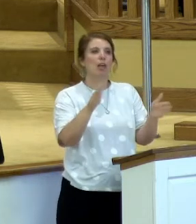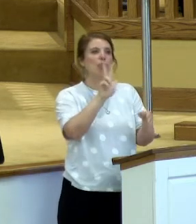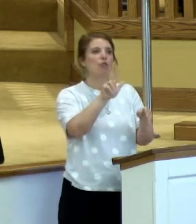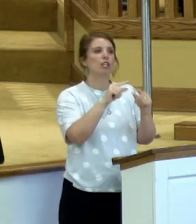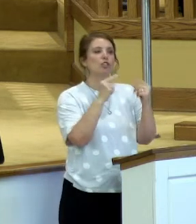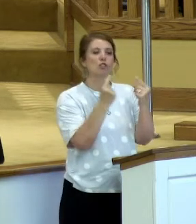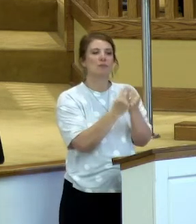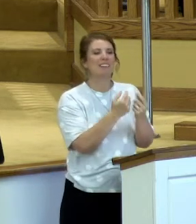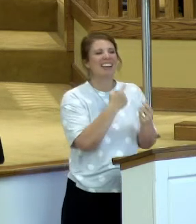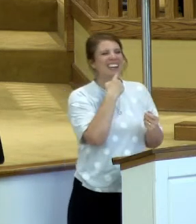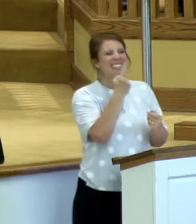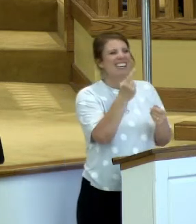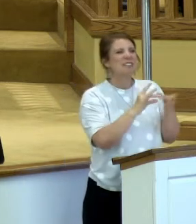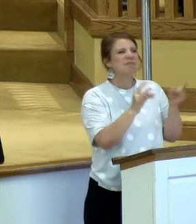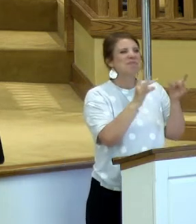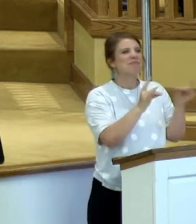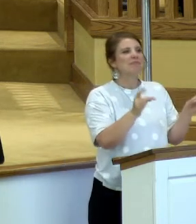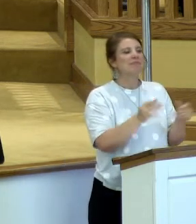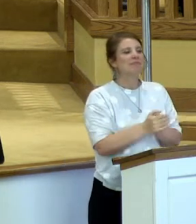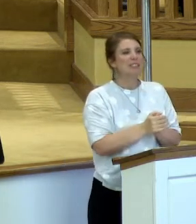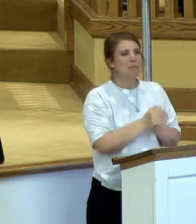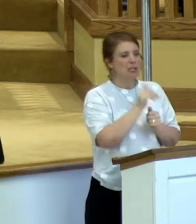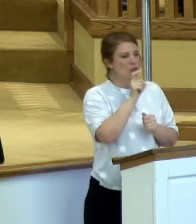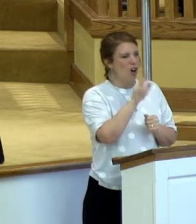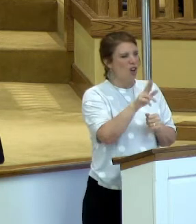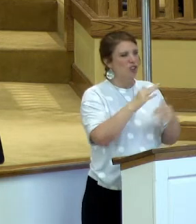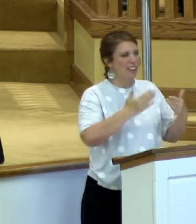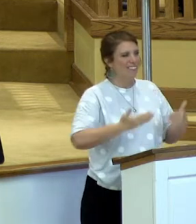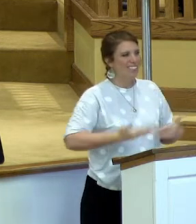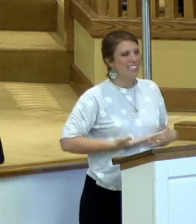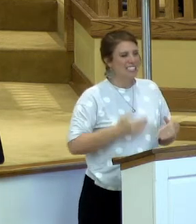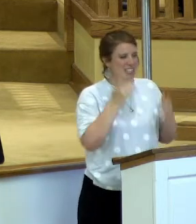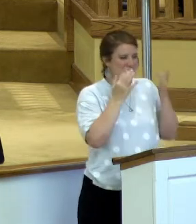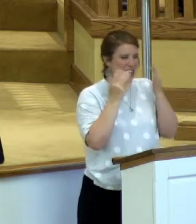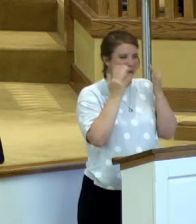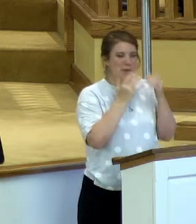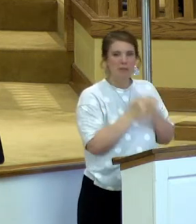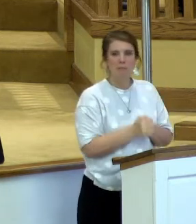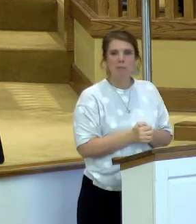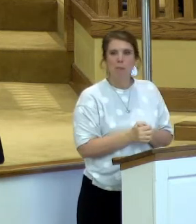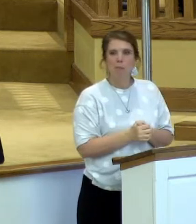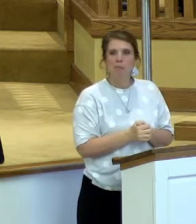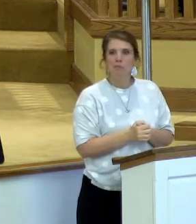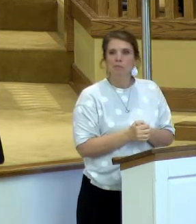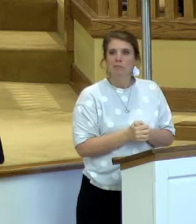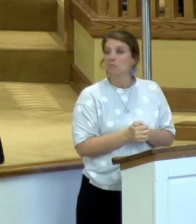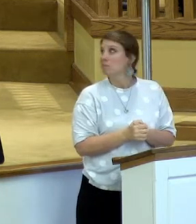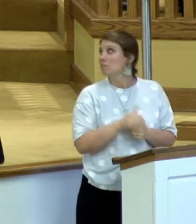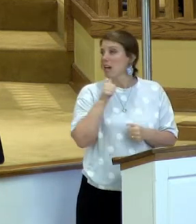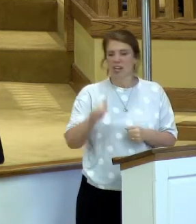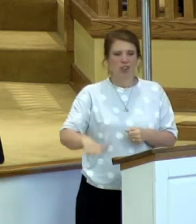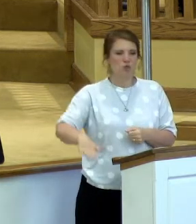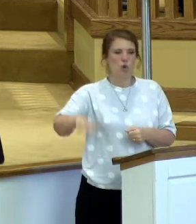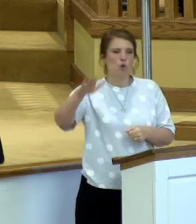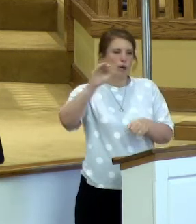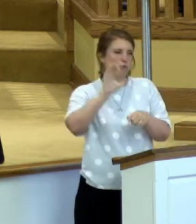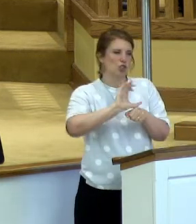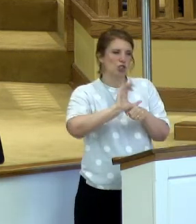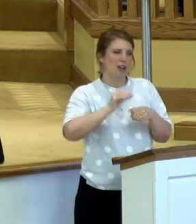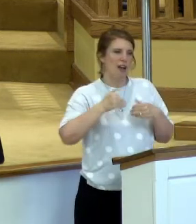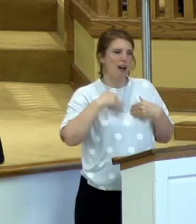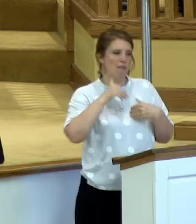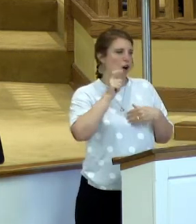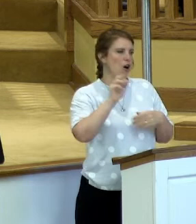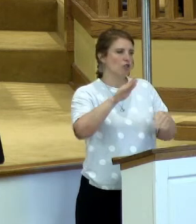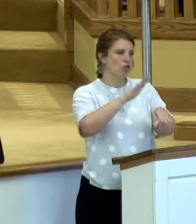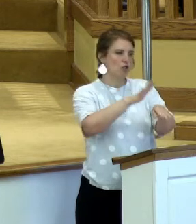three groups. But let me tell you a funny story about the altar and invitations to get us thinking about this. Now, I didn't grow up in churches that had altar calls